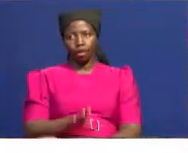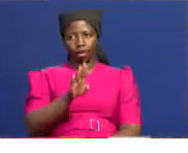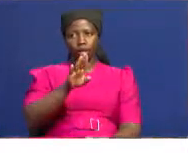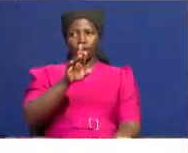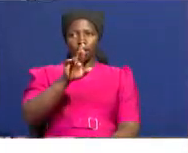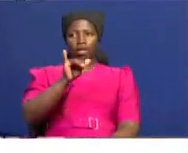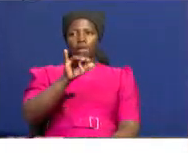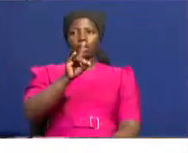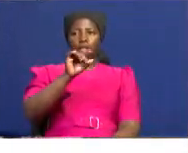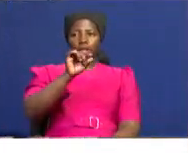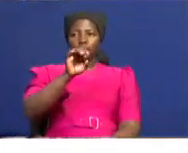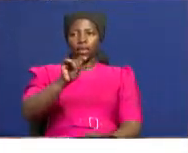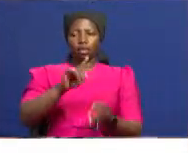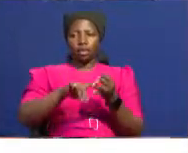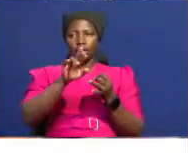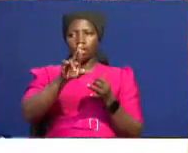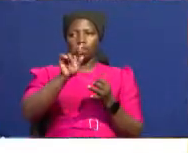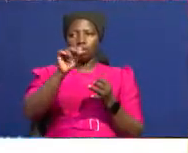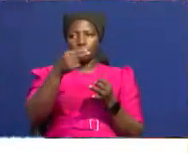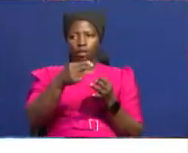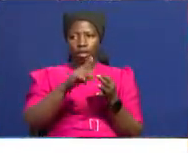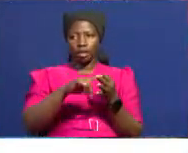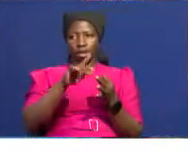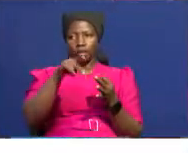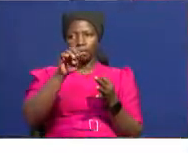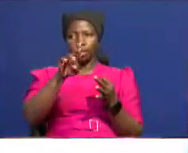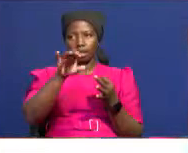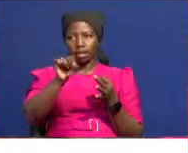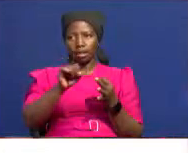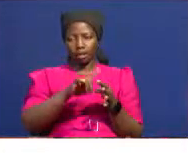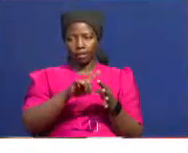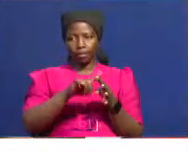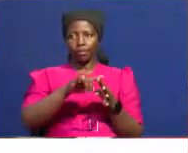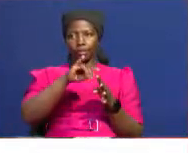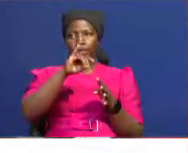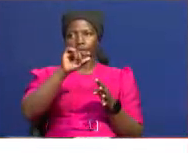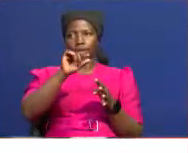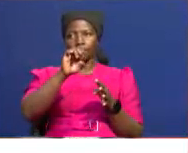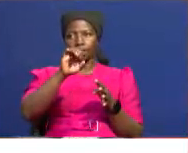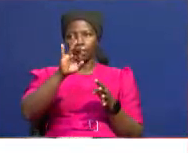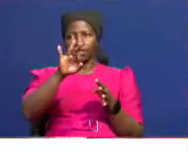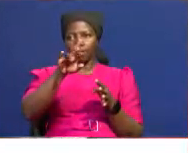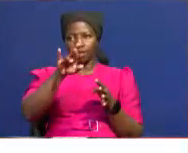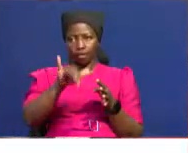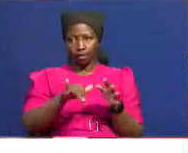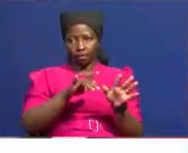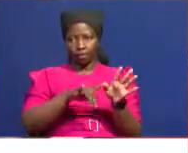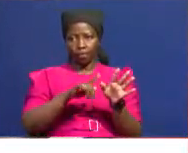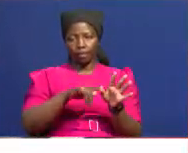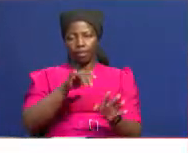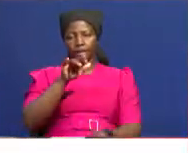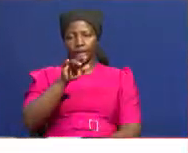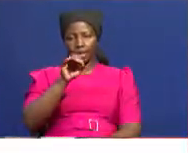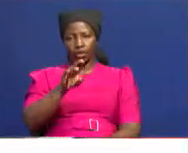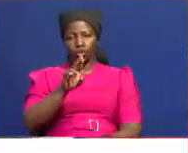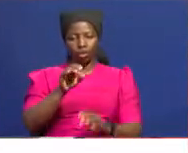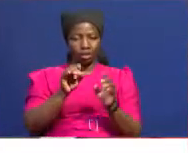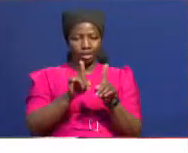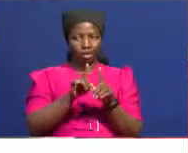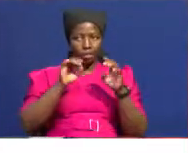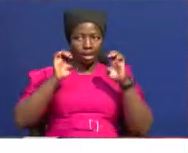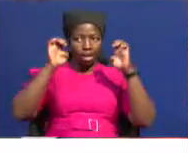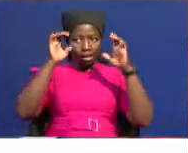Bridget Kosgei, Ruth Chepngetich, Paris Jepchirchir, Jocelyn Jepkosgei, Yamzaf Yahlau, and Ethiopia's